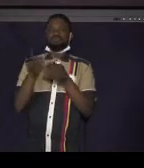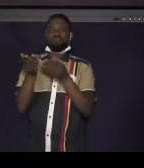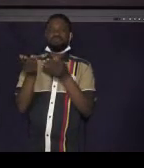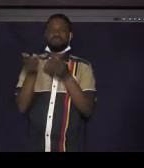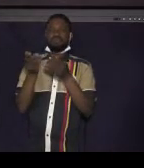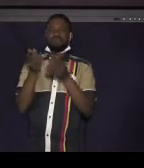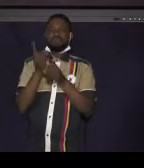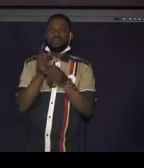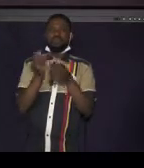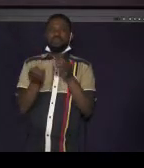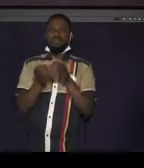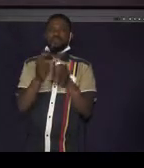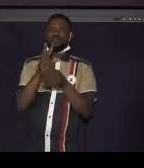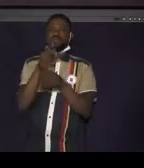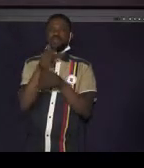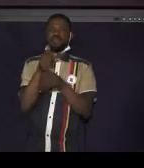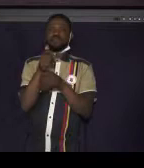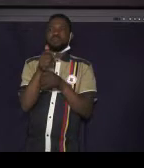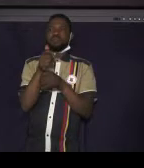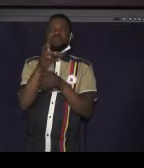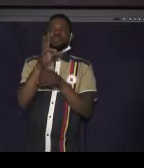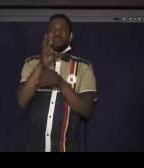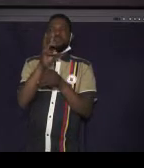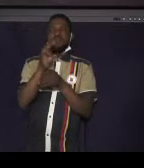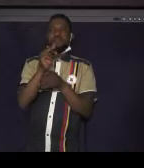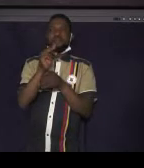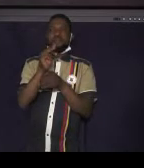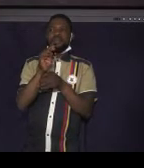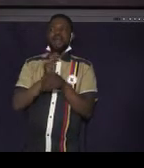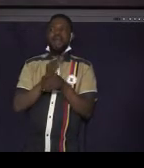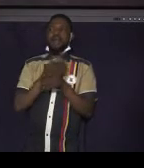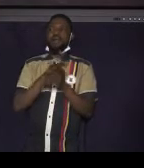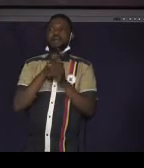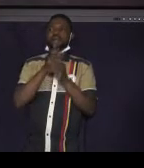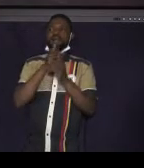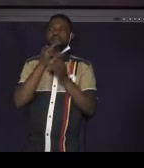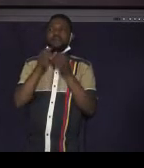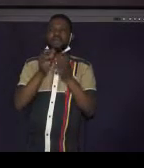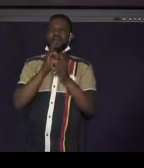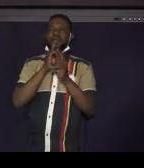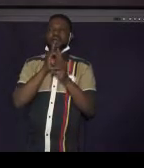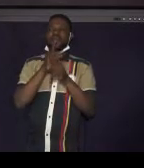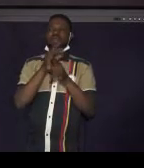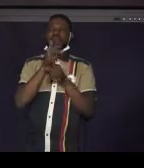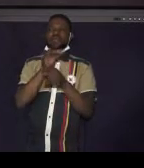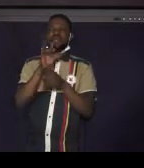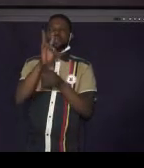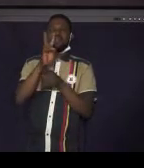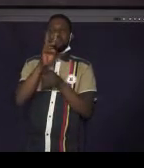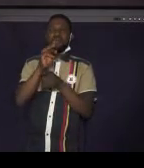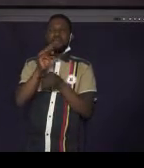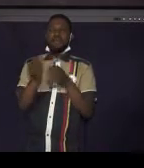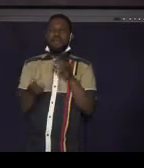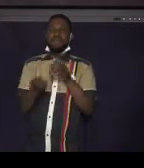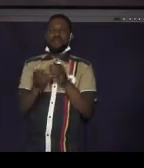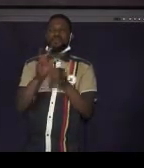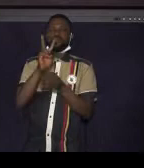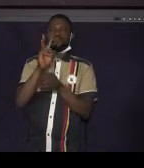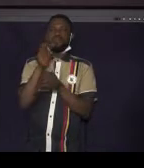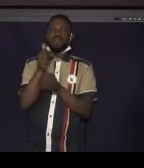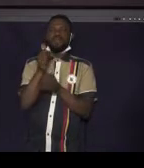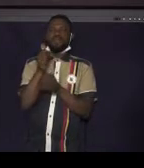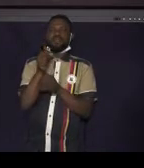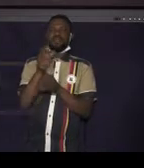plus 2a, so this 7m. So our final result is 7m plus